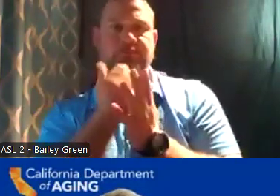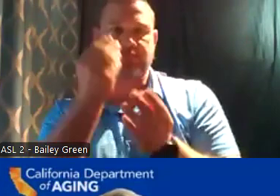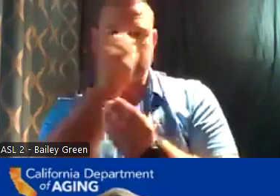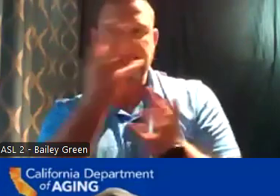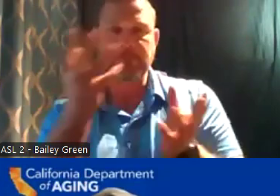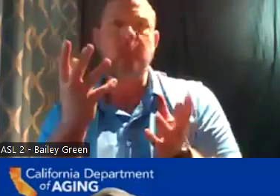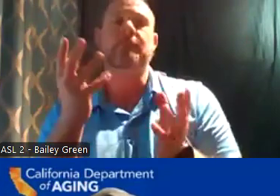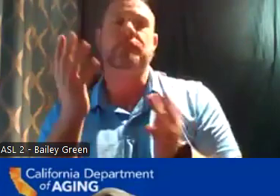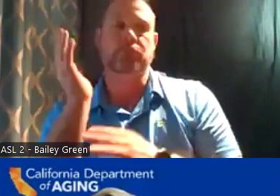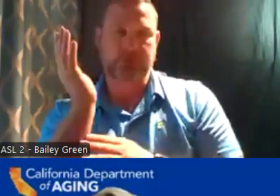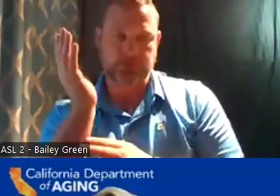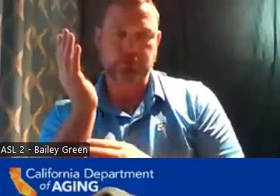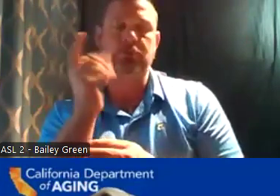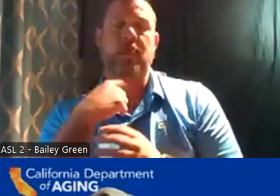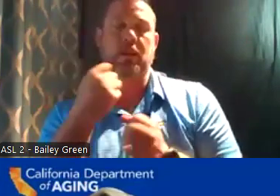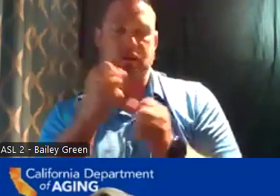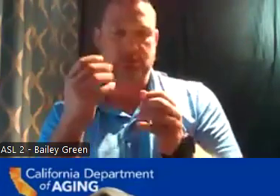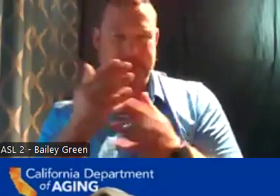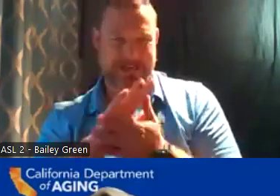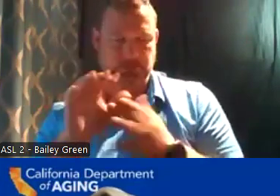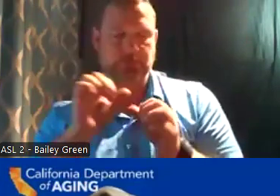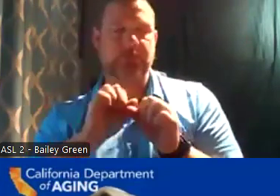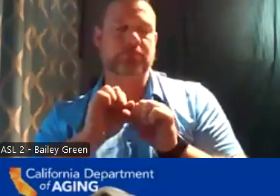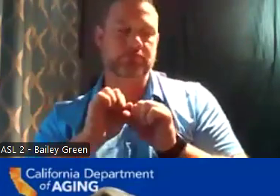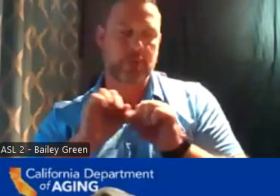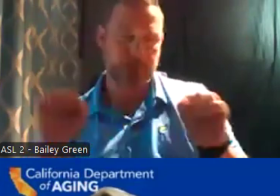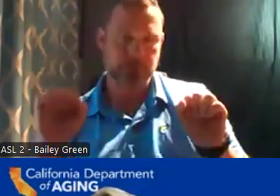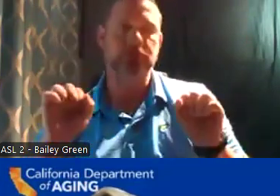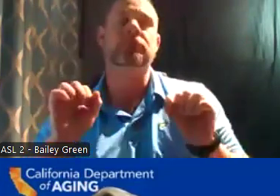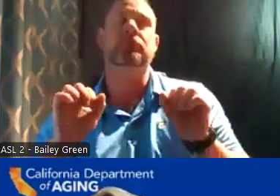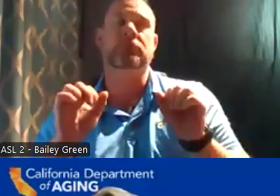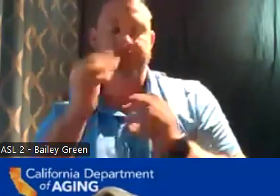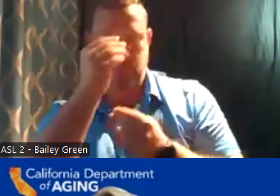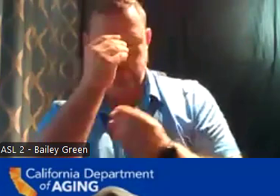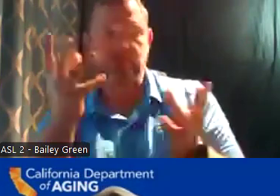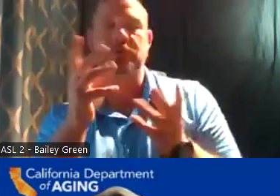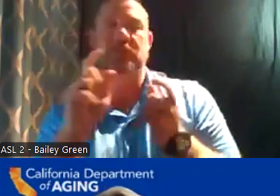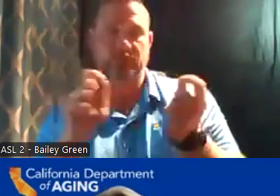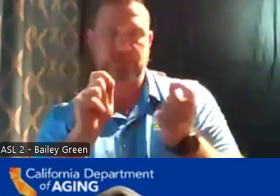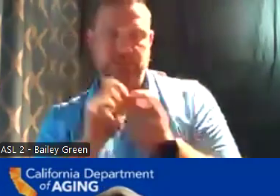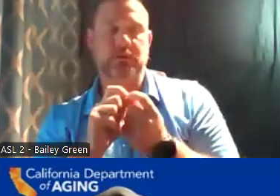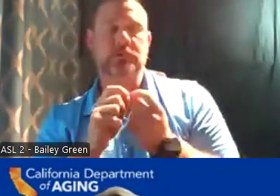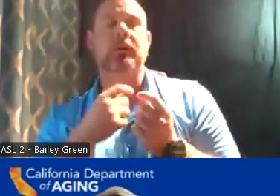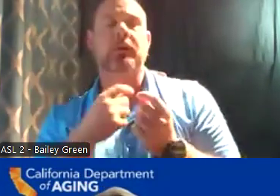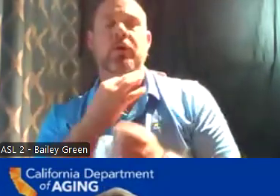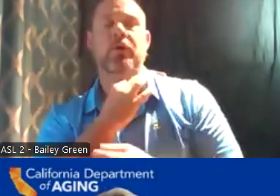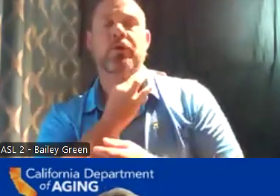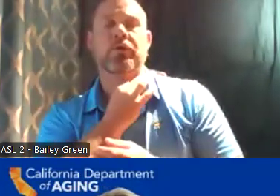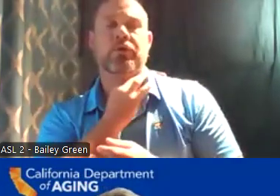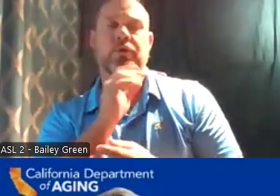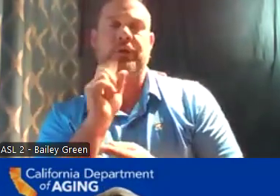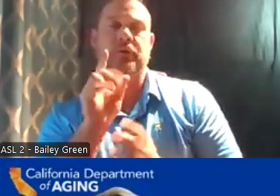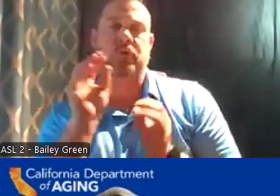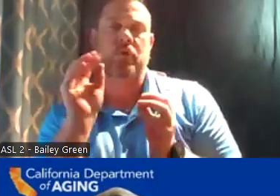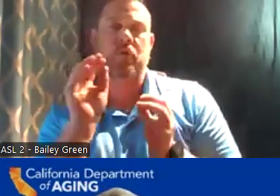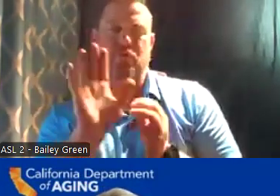presentation. It had a lot of nice foundational information as well as really good specifics. I was curious to ask you or the organizers of